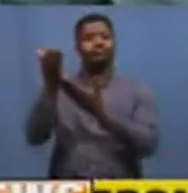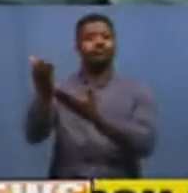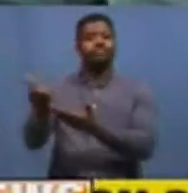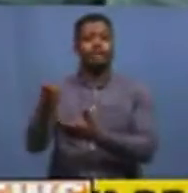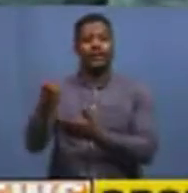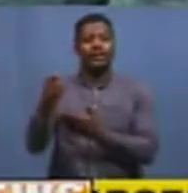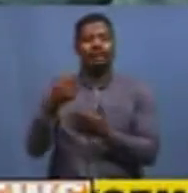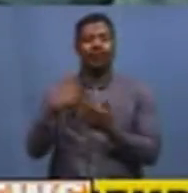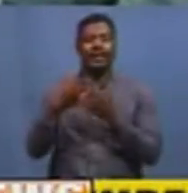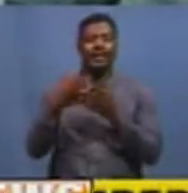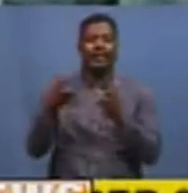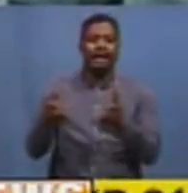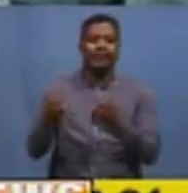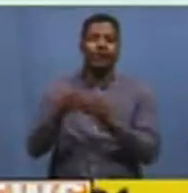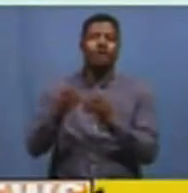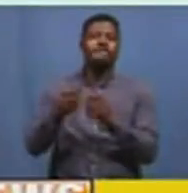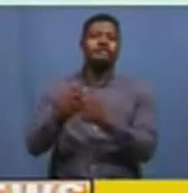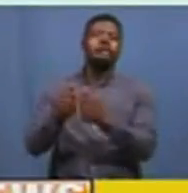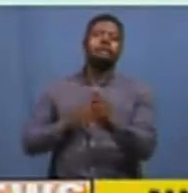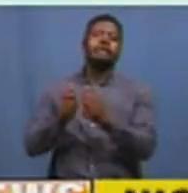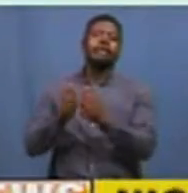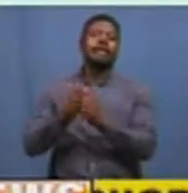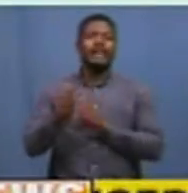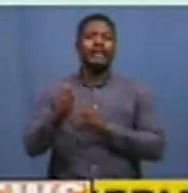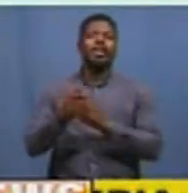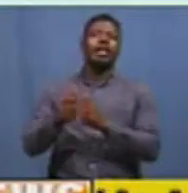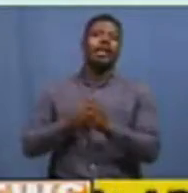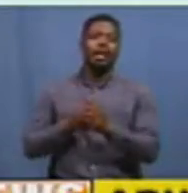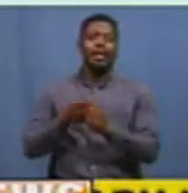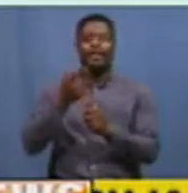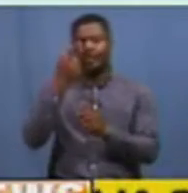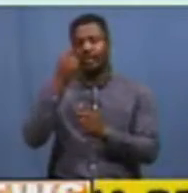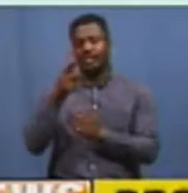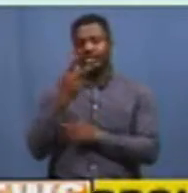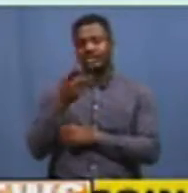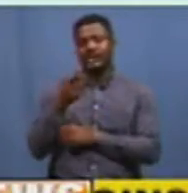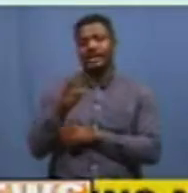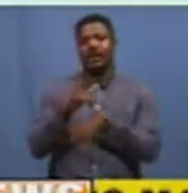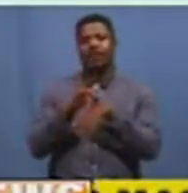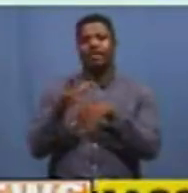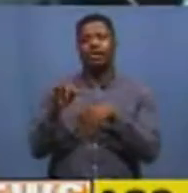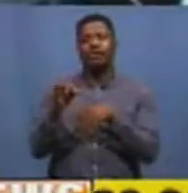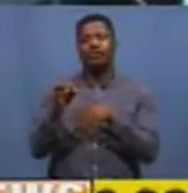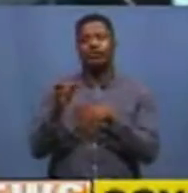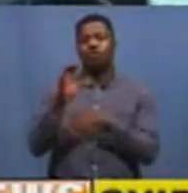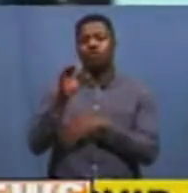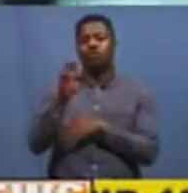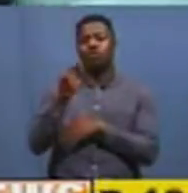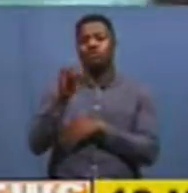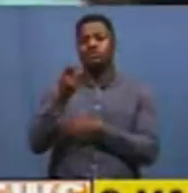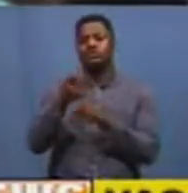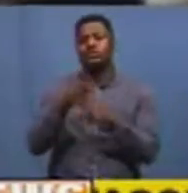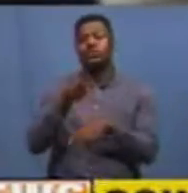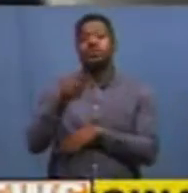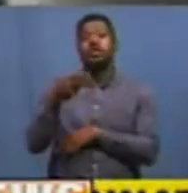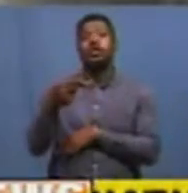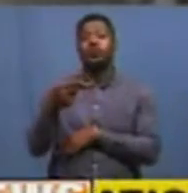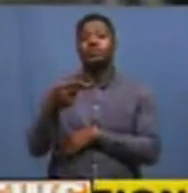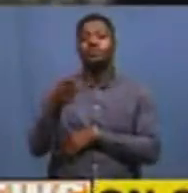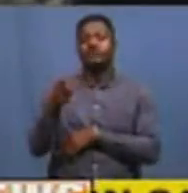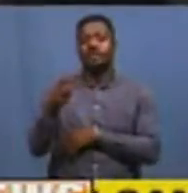however, suffered a setback when the president called it off for what he termed the lack of consensus from stakeholders.